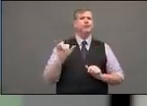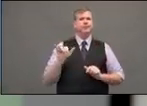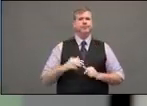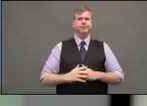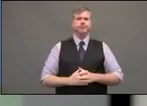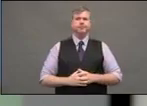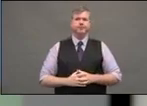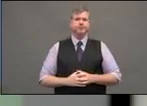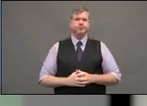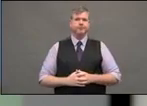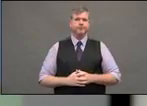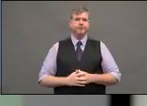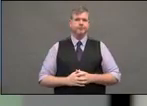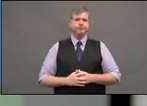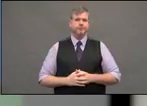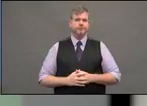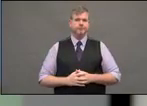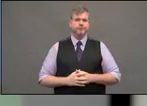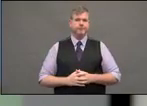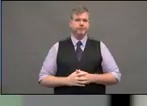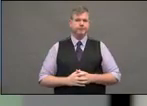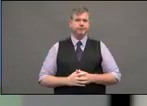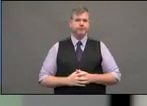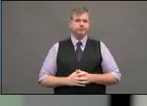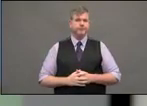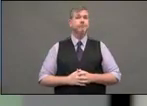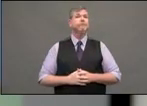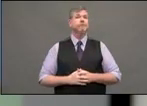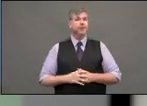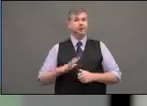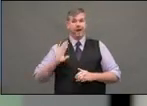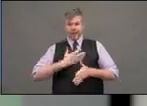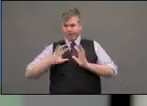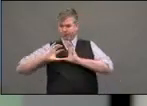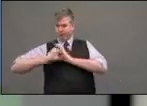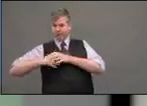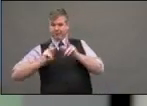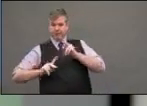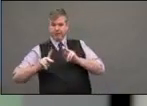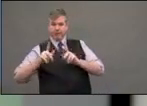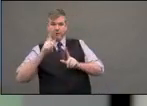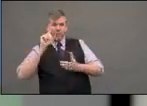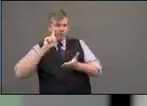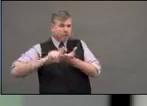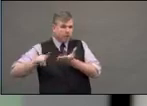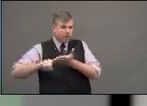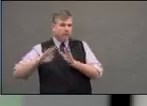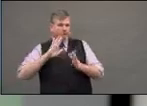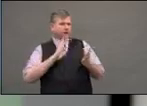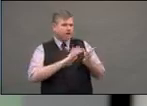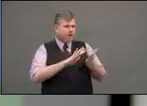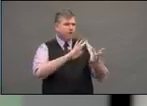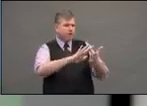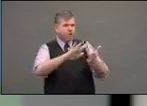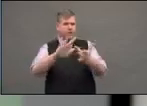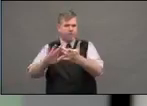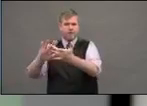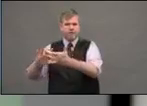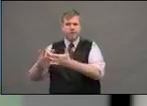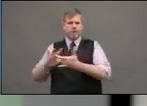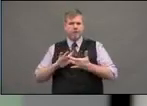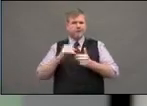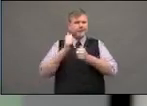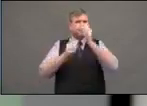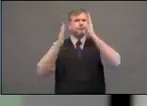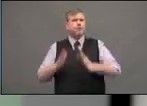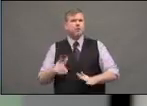make sure they're notified of their exposure, and make sure they also have the resources they need to get tested, to get additional health care, and to be able